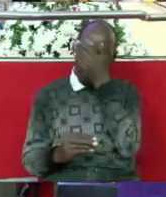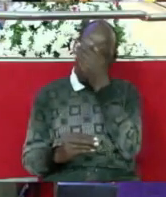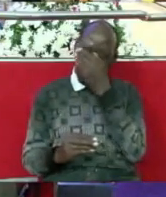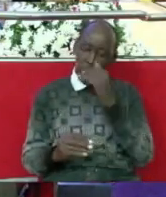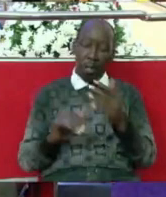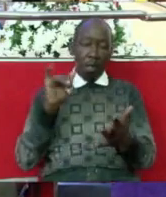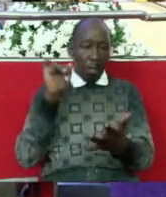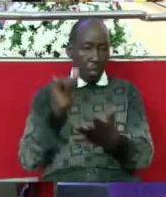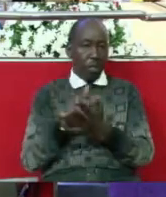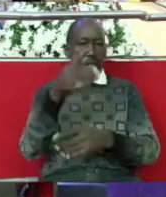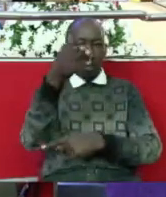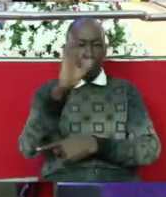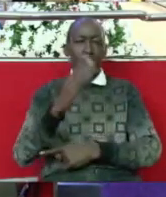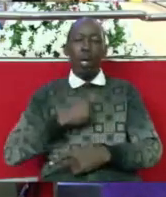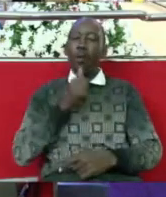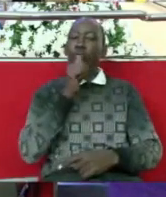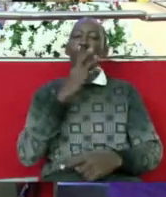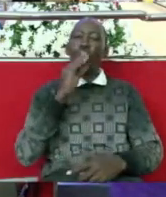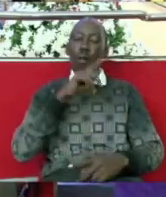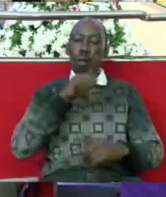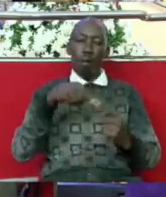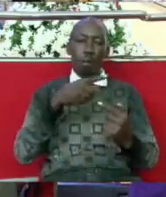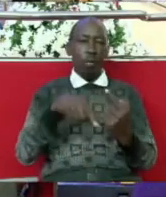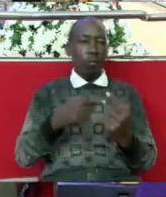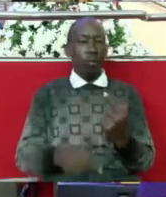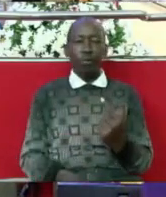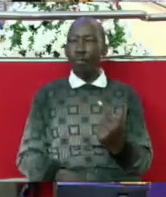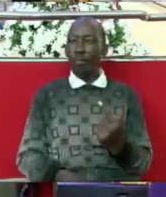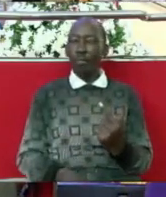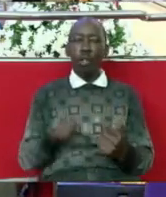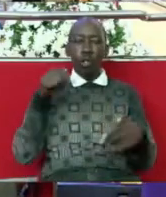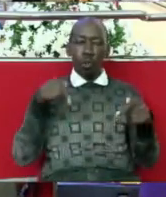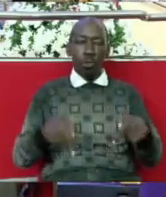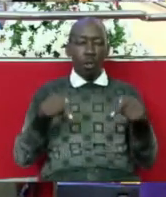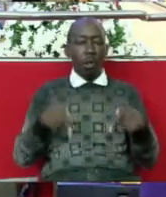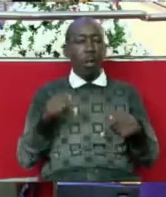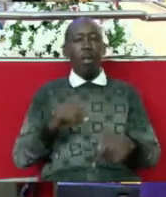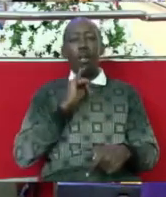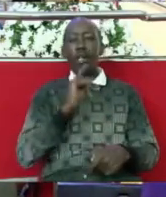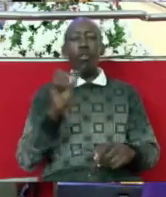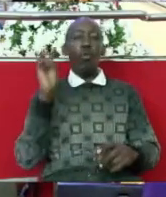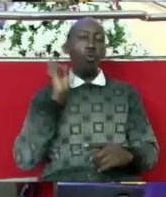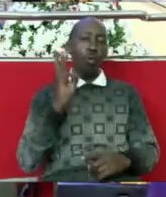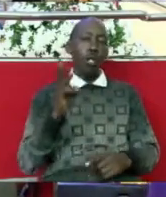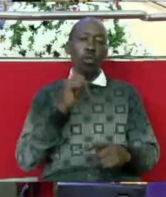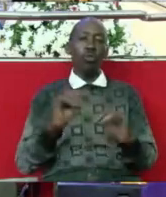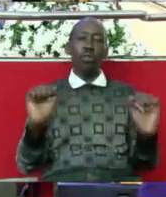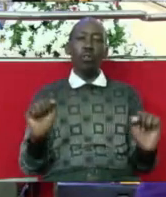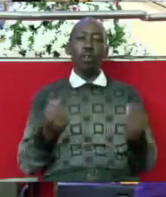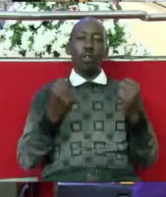That is the God I'm talking about. Today he is willing to rescue